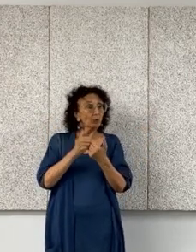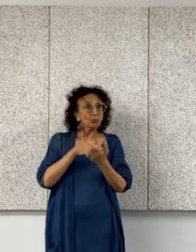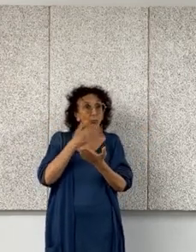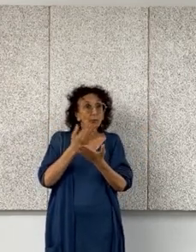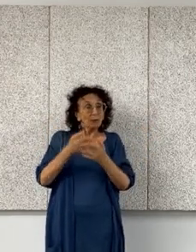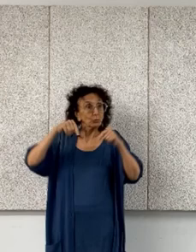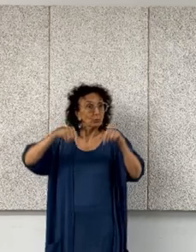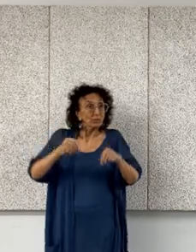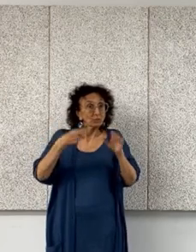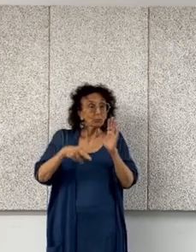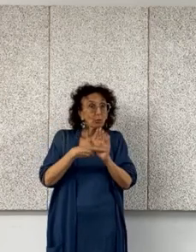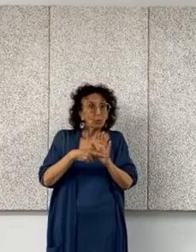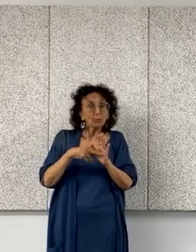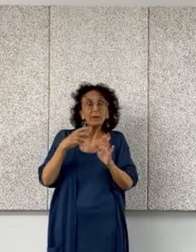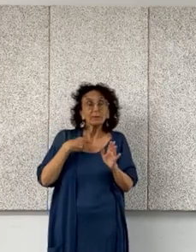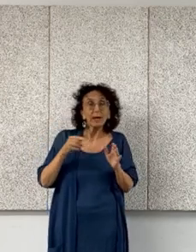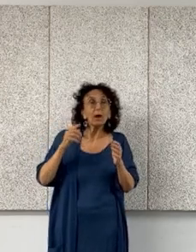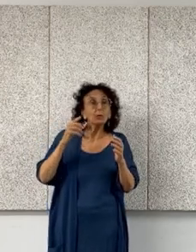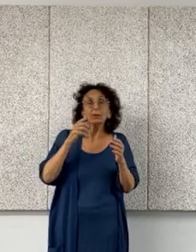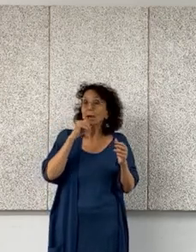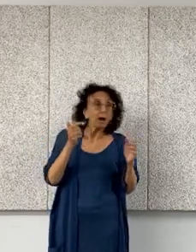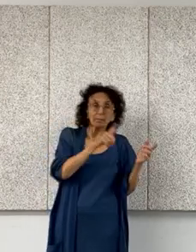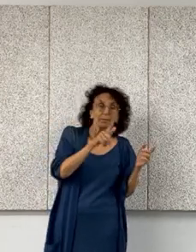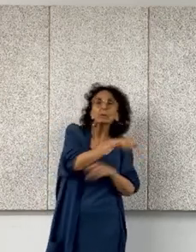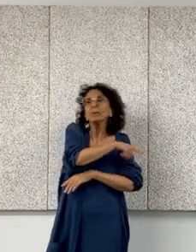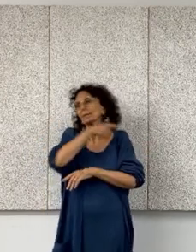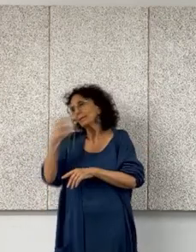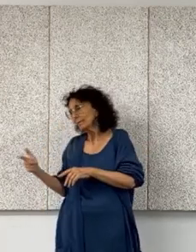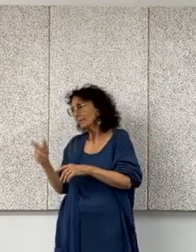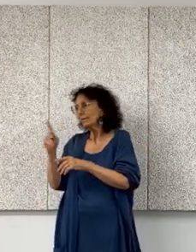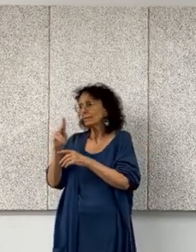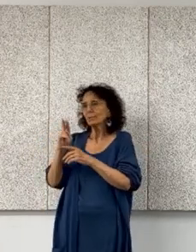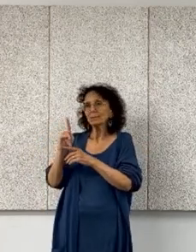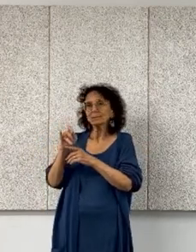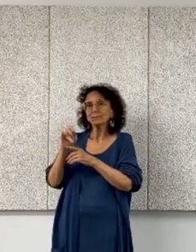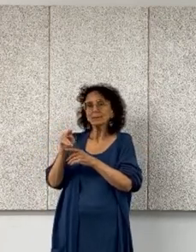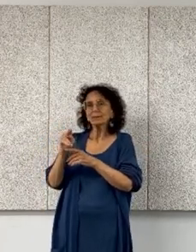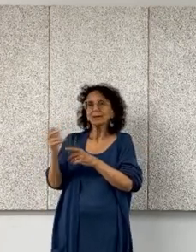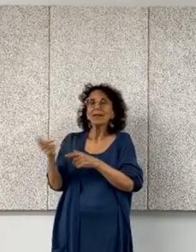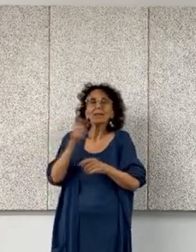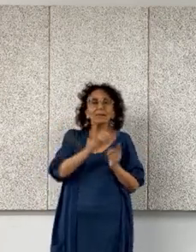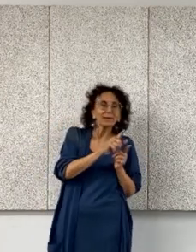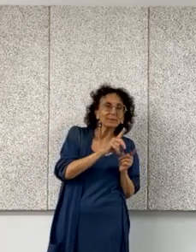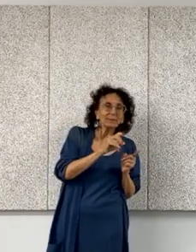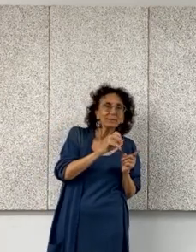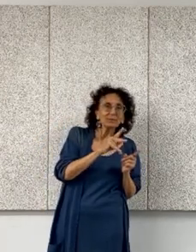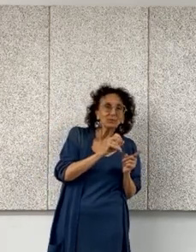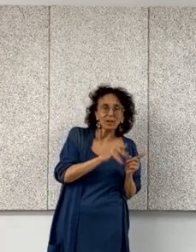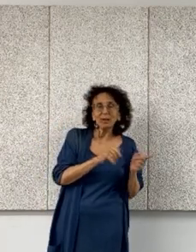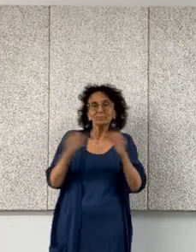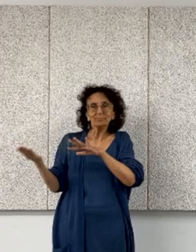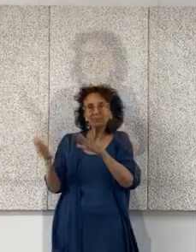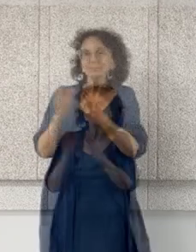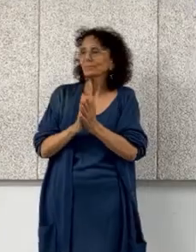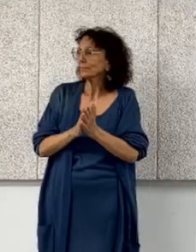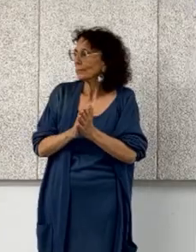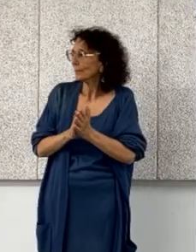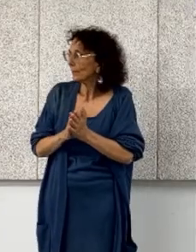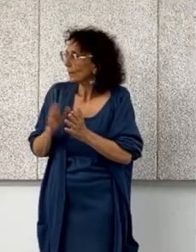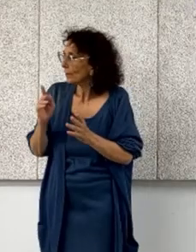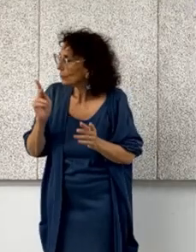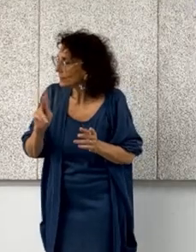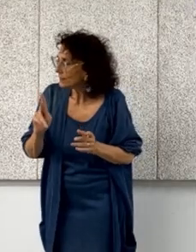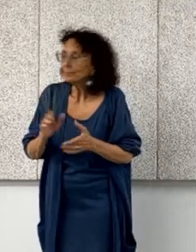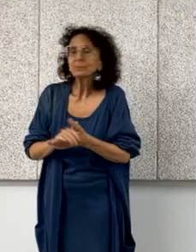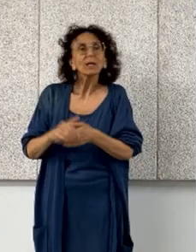role. And we'll switch it up and we'll start with Kristin and go to Deeksha and loop back around. Cool. So